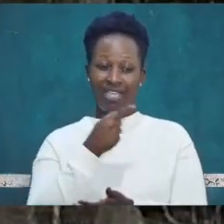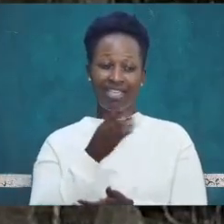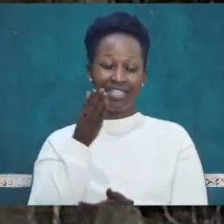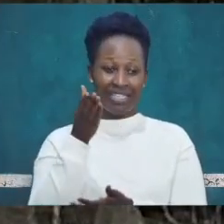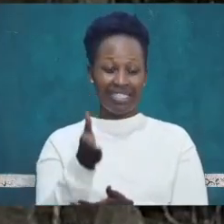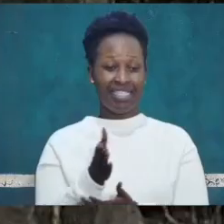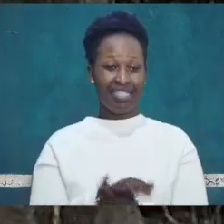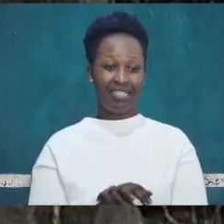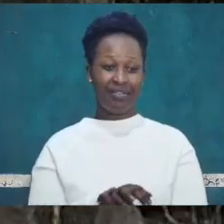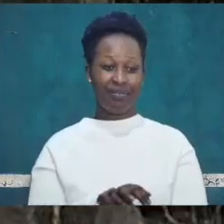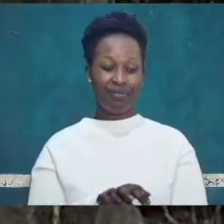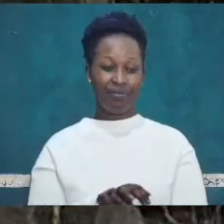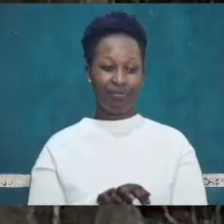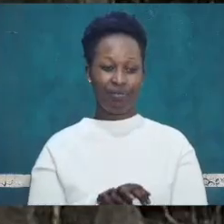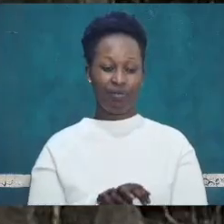is the